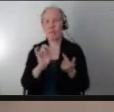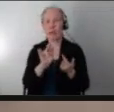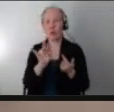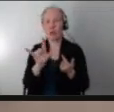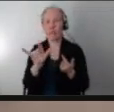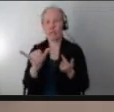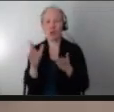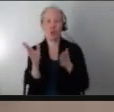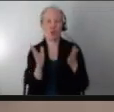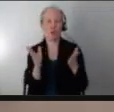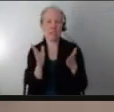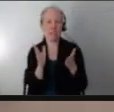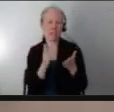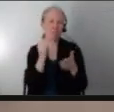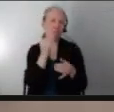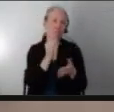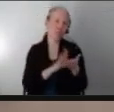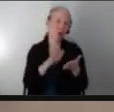well.